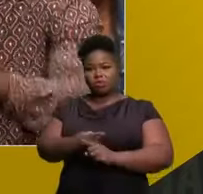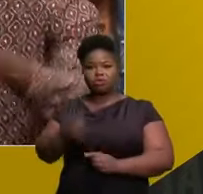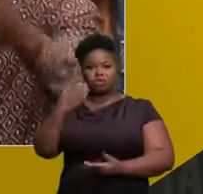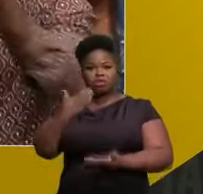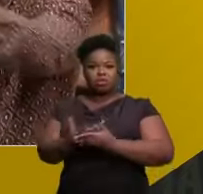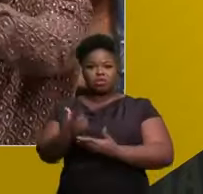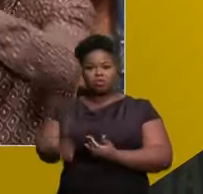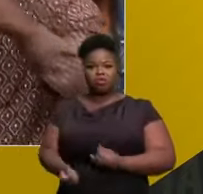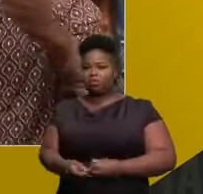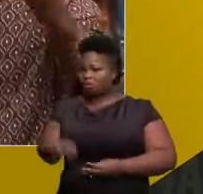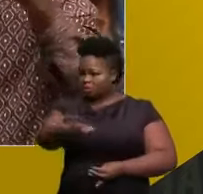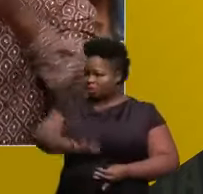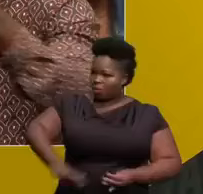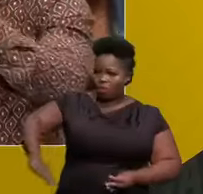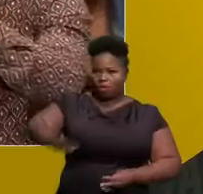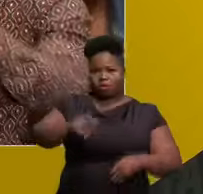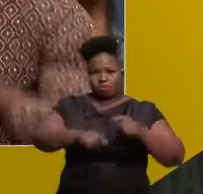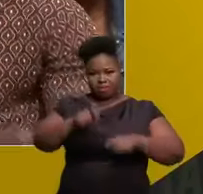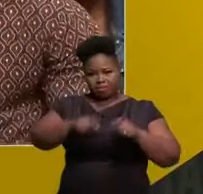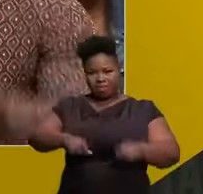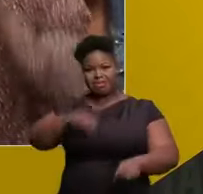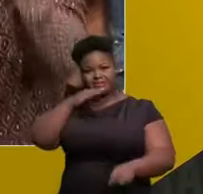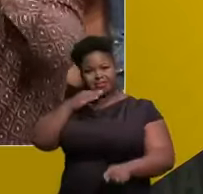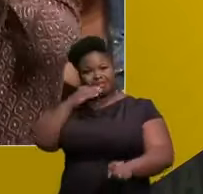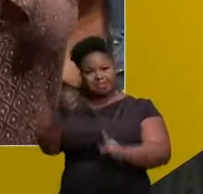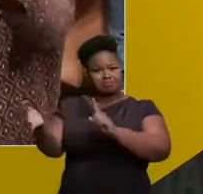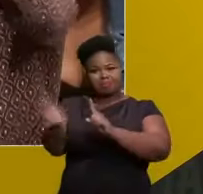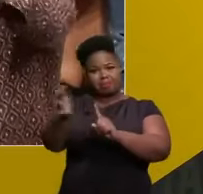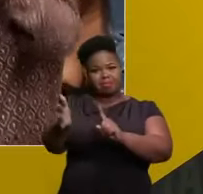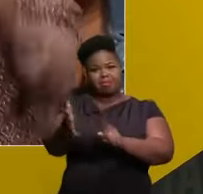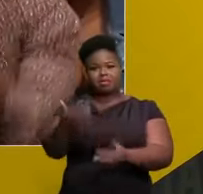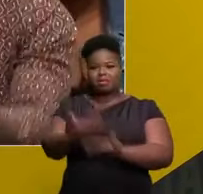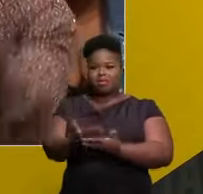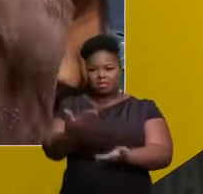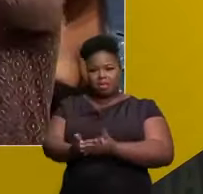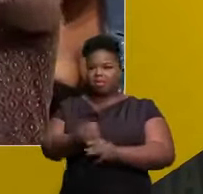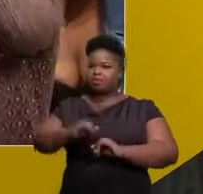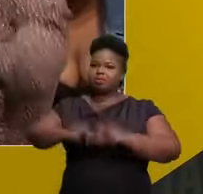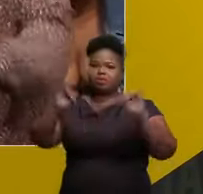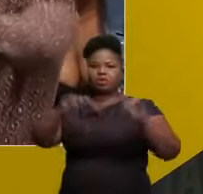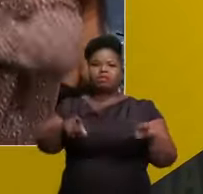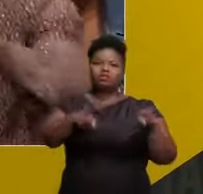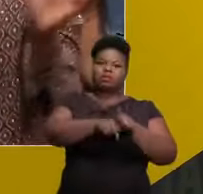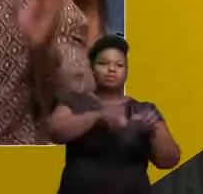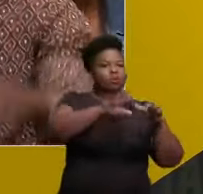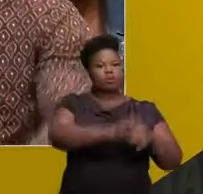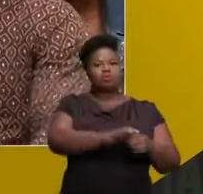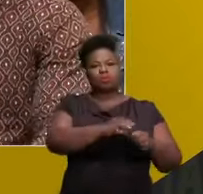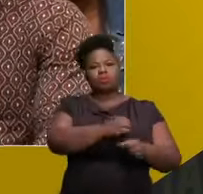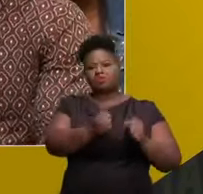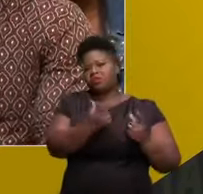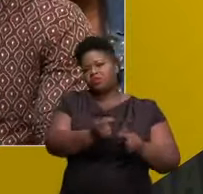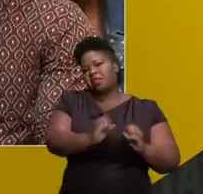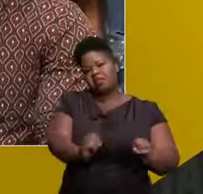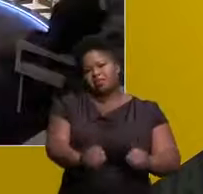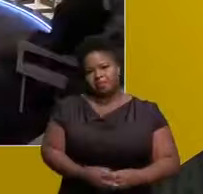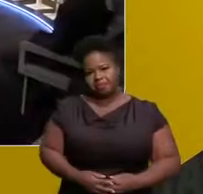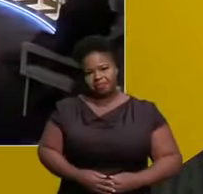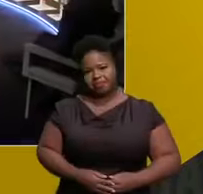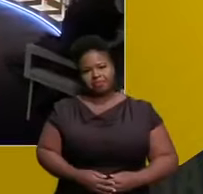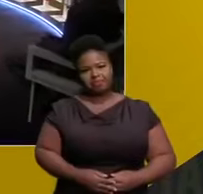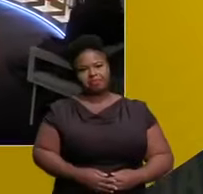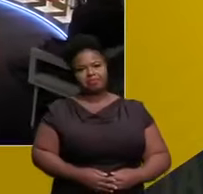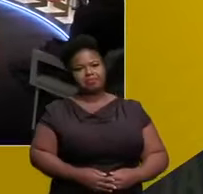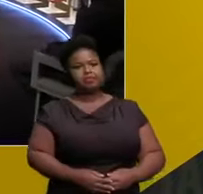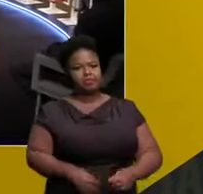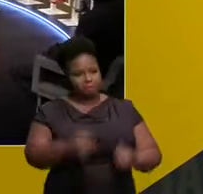that in front of Pam Gwabant, it means that child can humiliate you even as a kaya angeke baze bamenze next. Ungqeda bothi in front